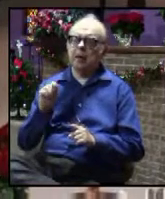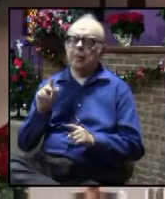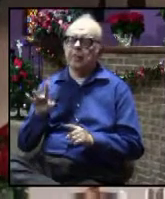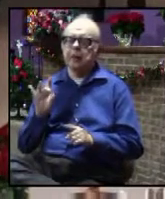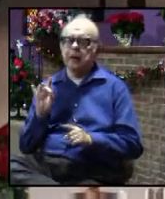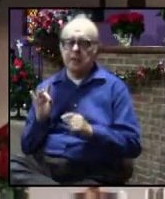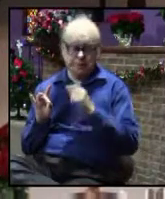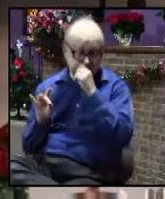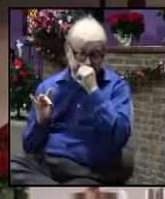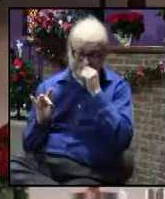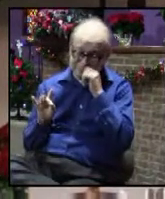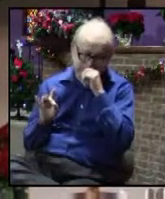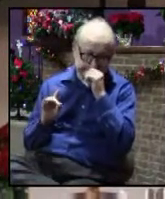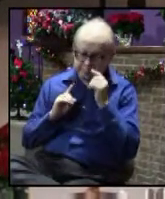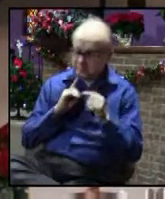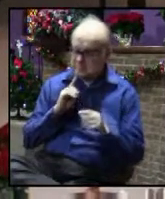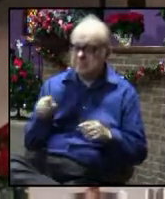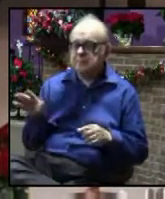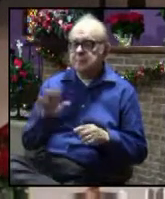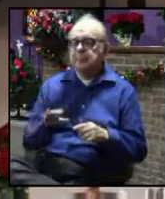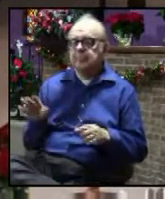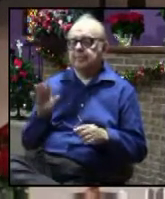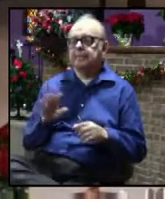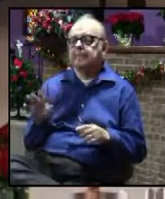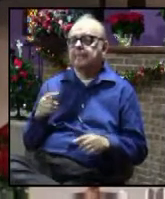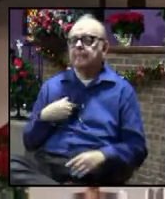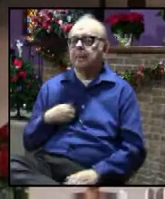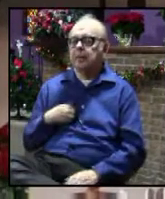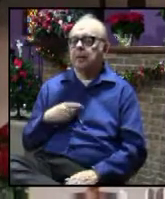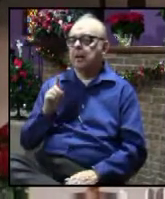1.38. Actually, if it was an average, he had